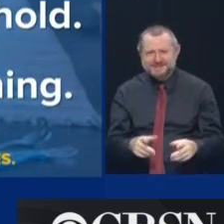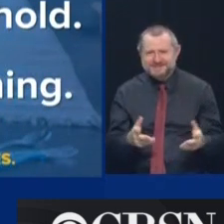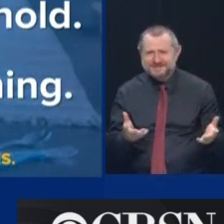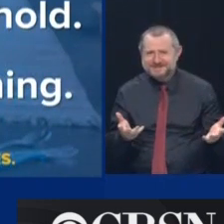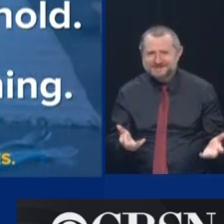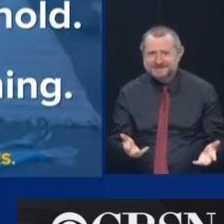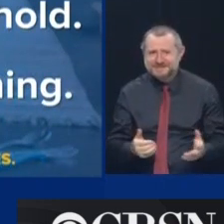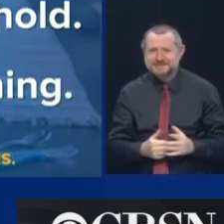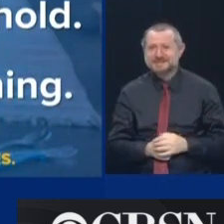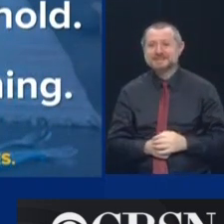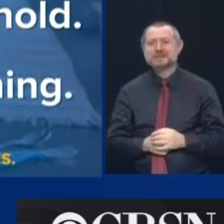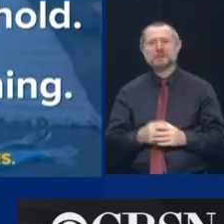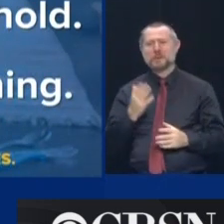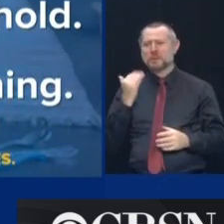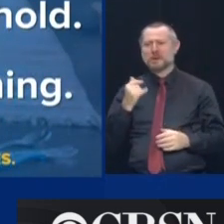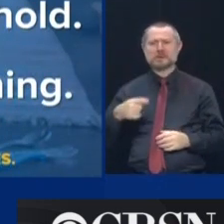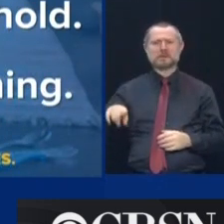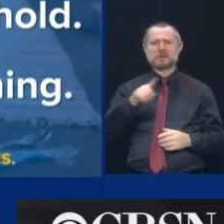for the political opposition?